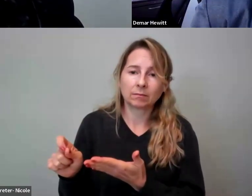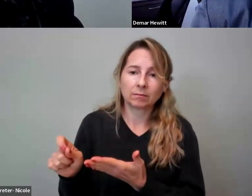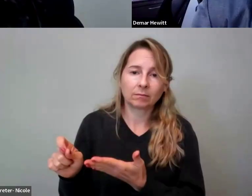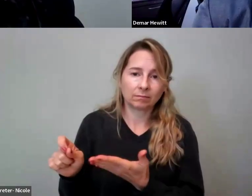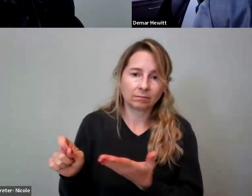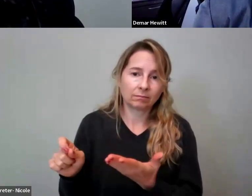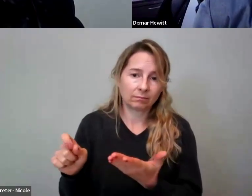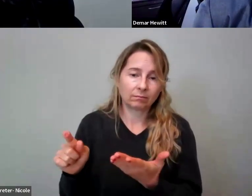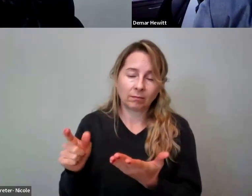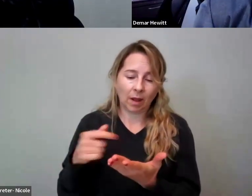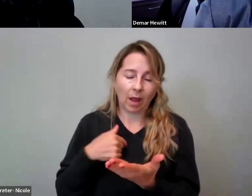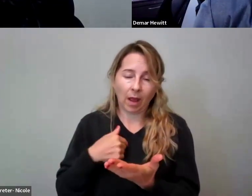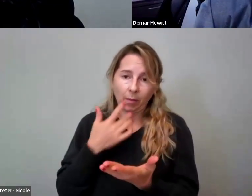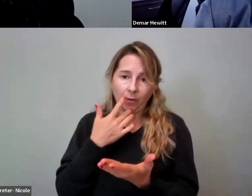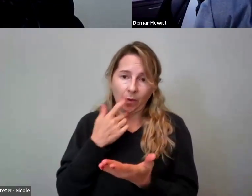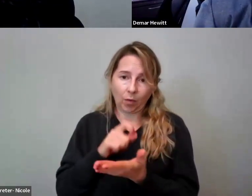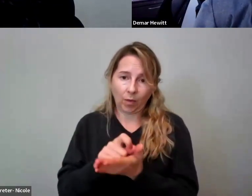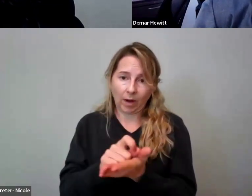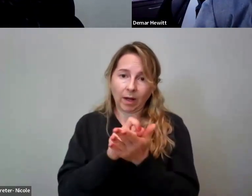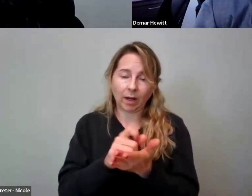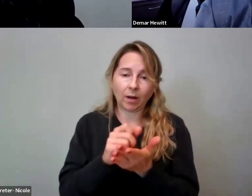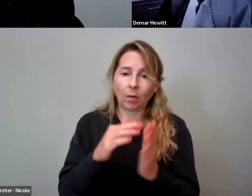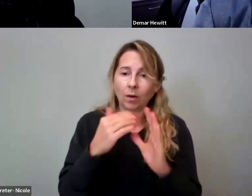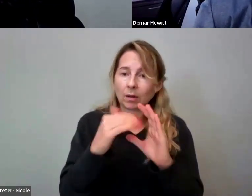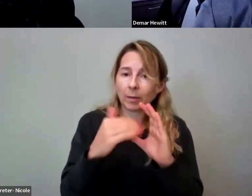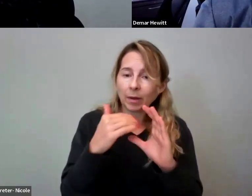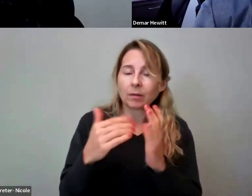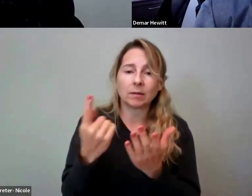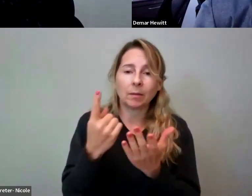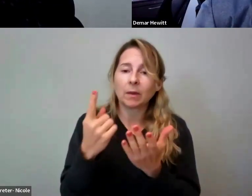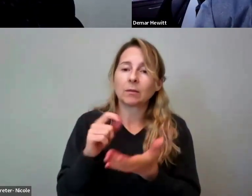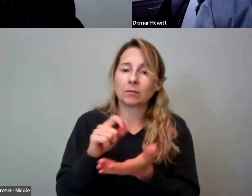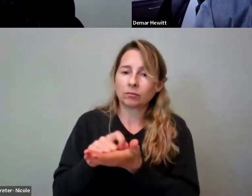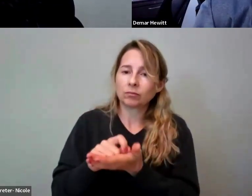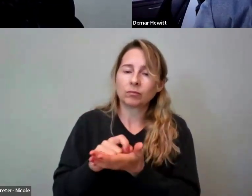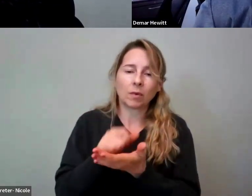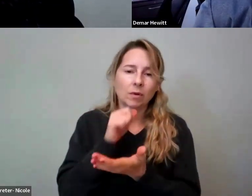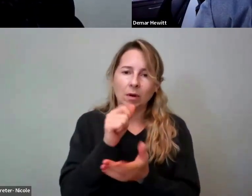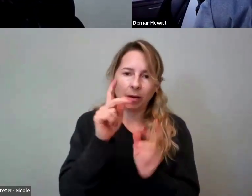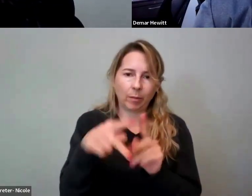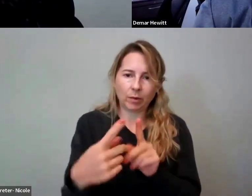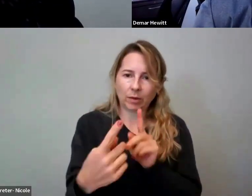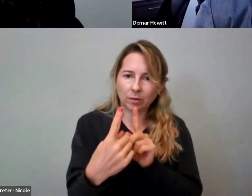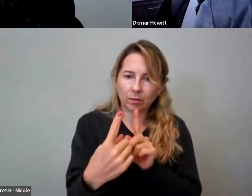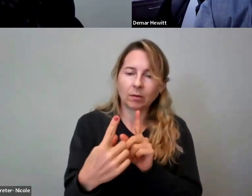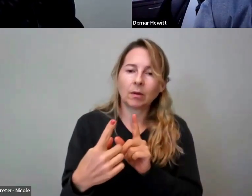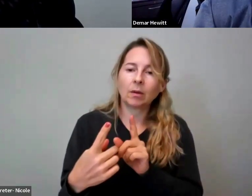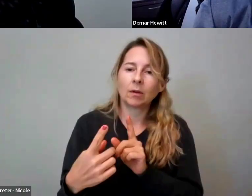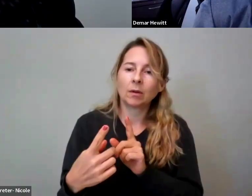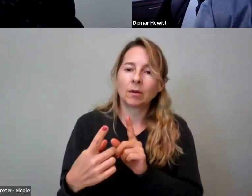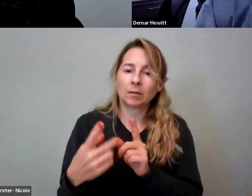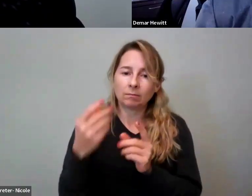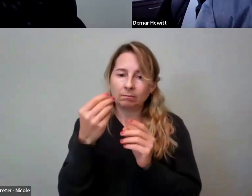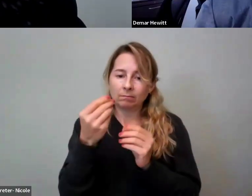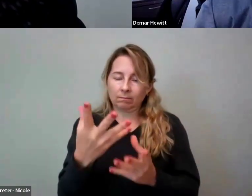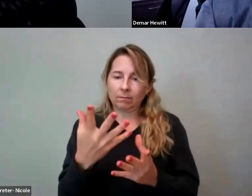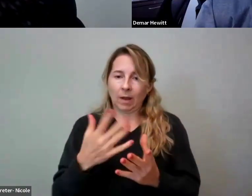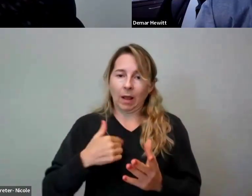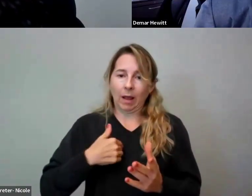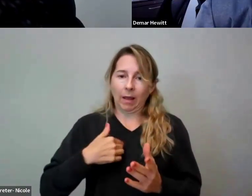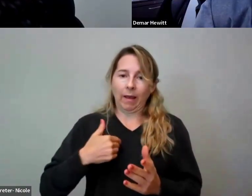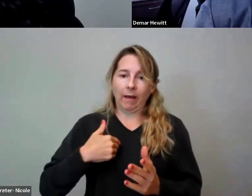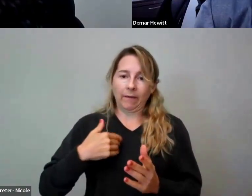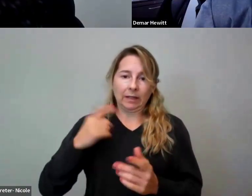preferred way of doing it. You will be identifying the need to accommodate the